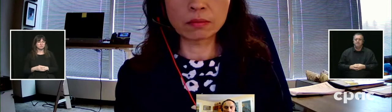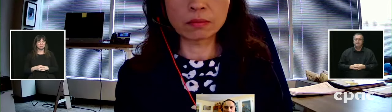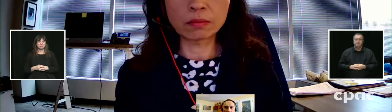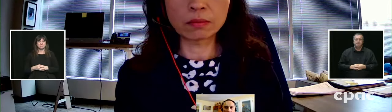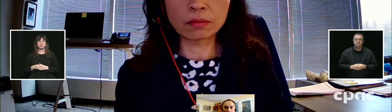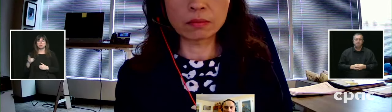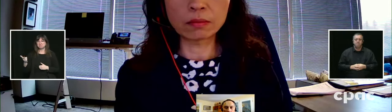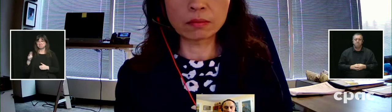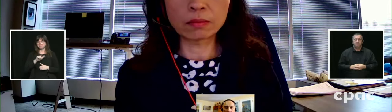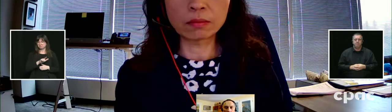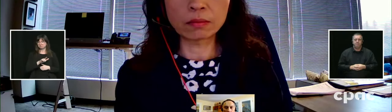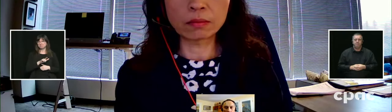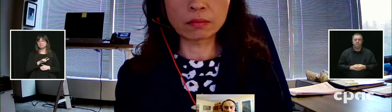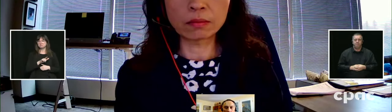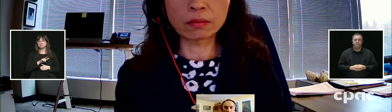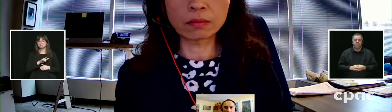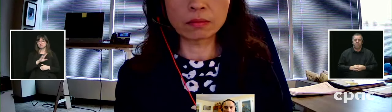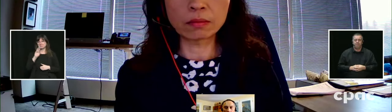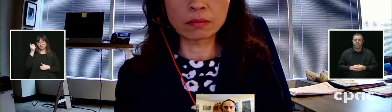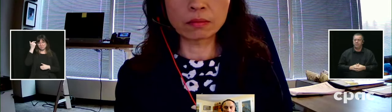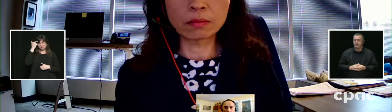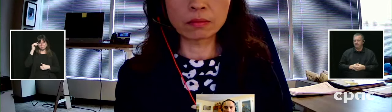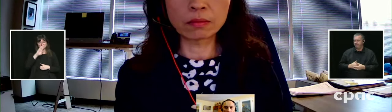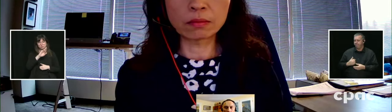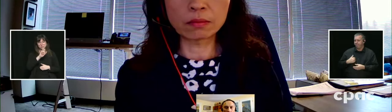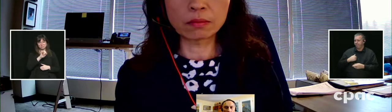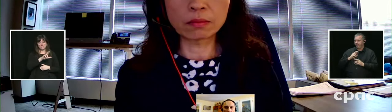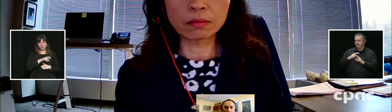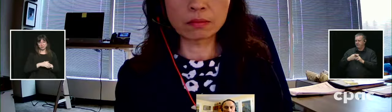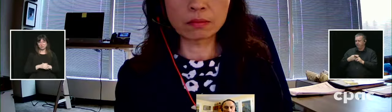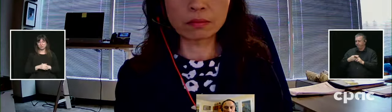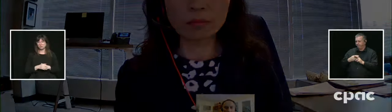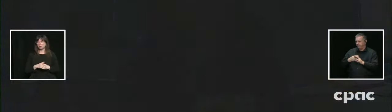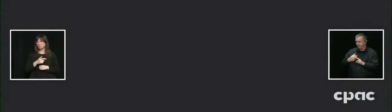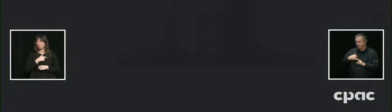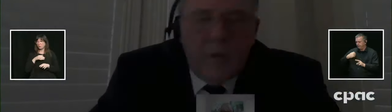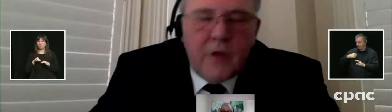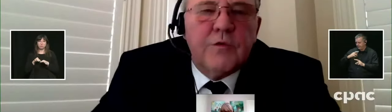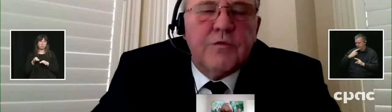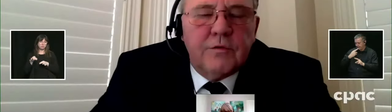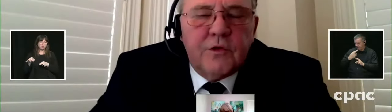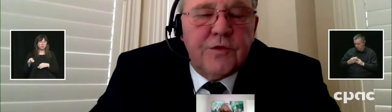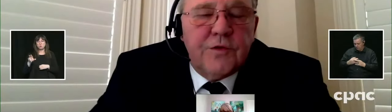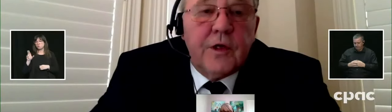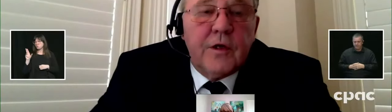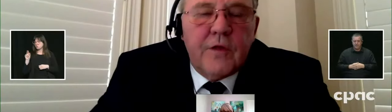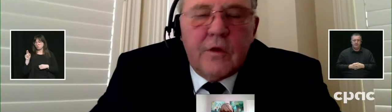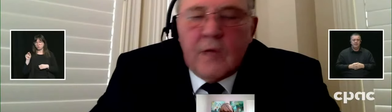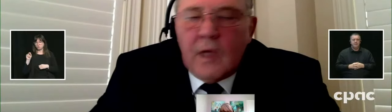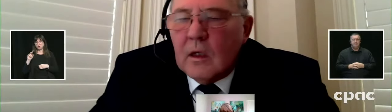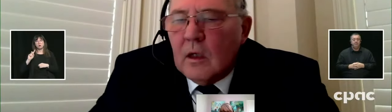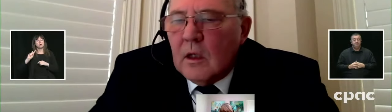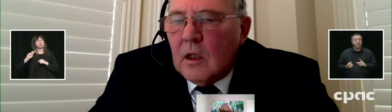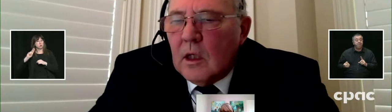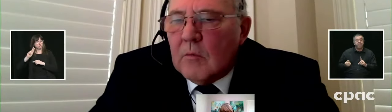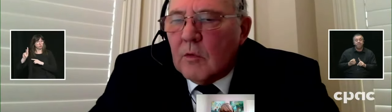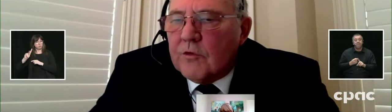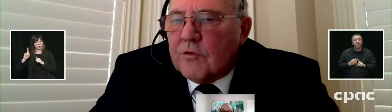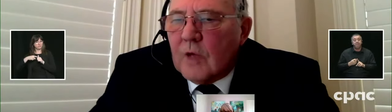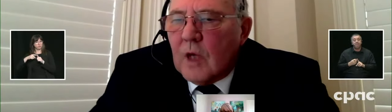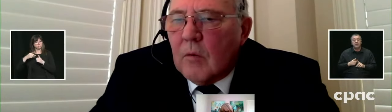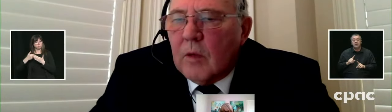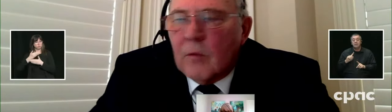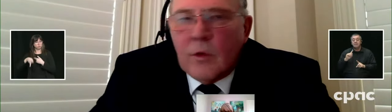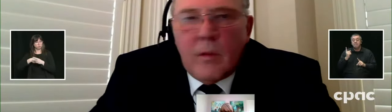Yeah, Ryan, let me try to answer that. First of all, we're not delaying. And I'll remind you, when the first variant in the UK